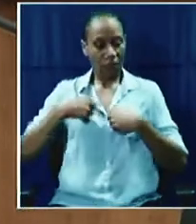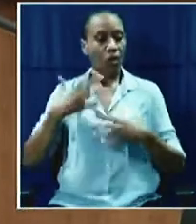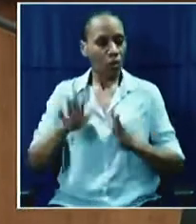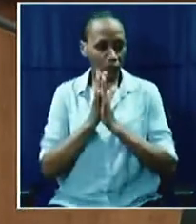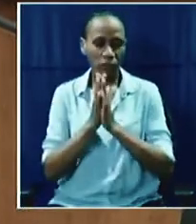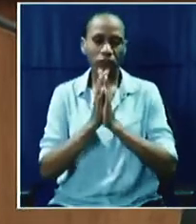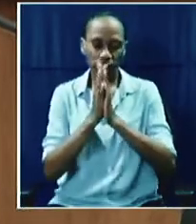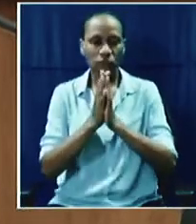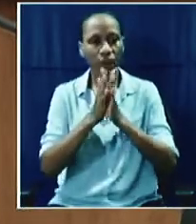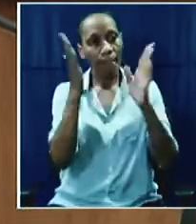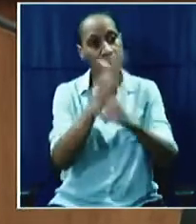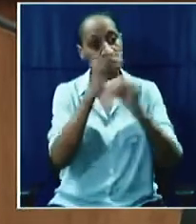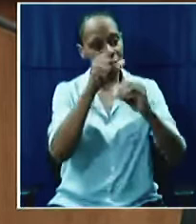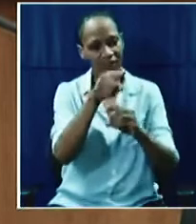lento.